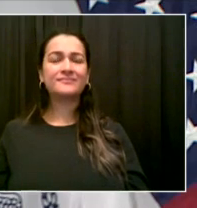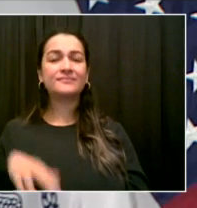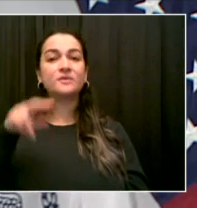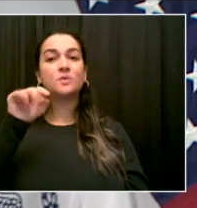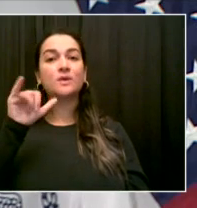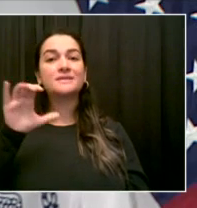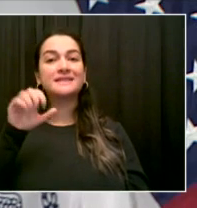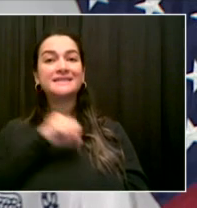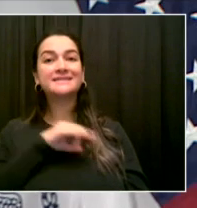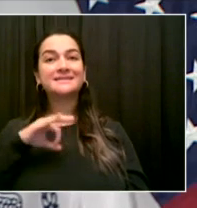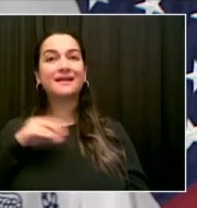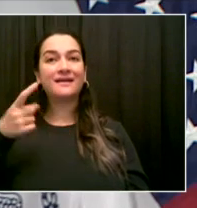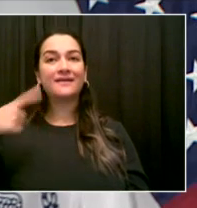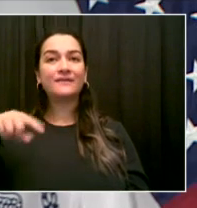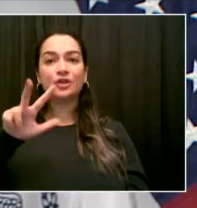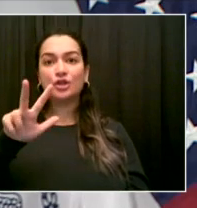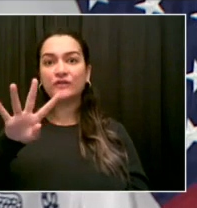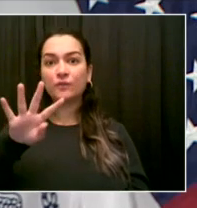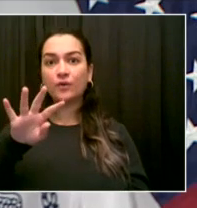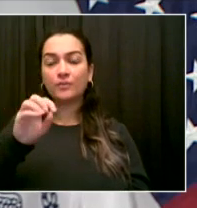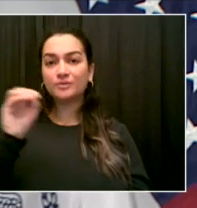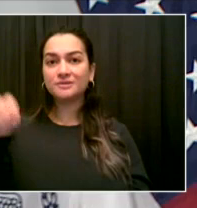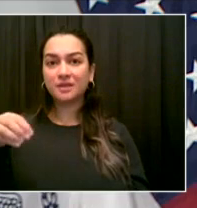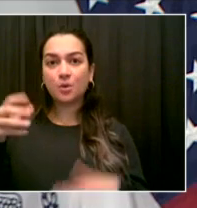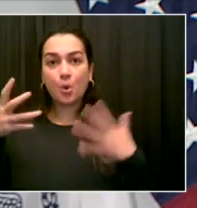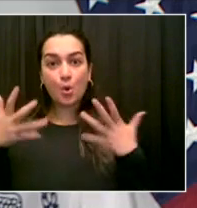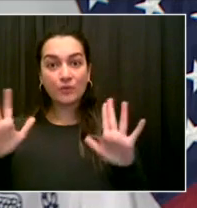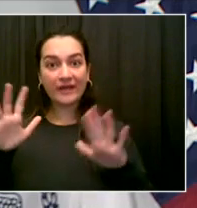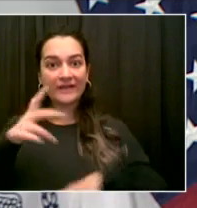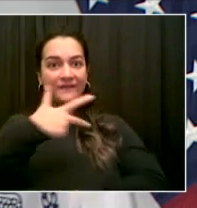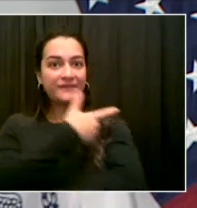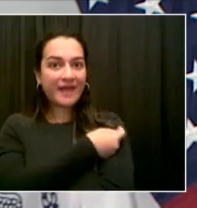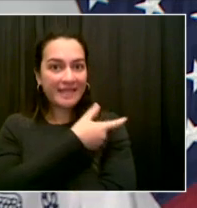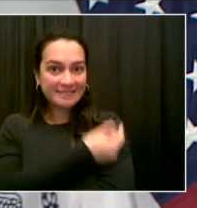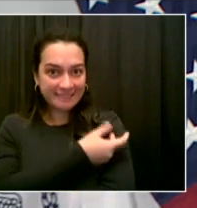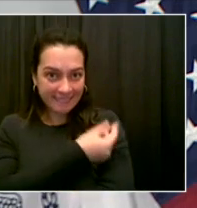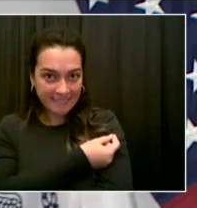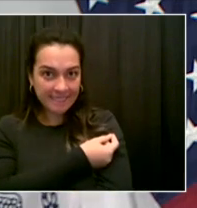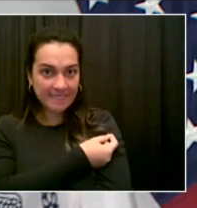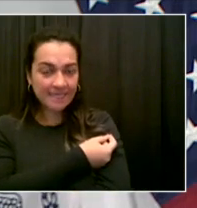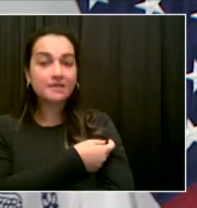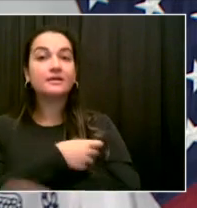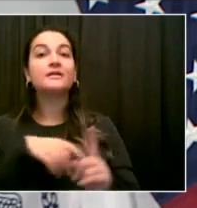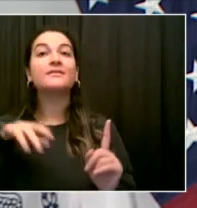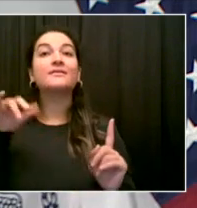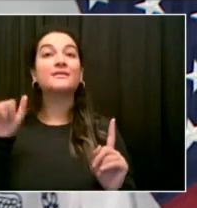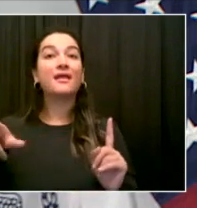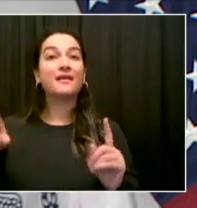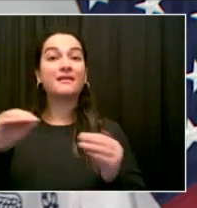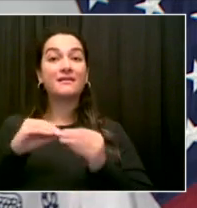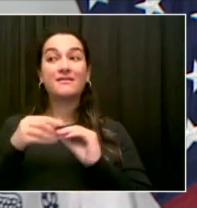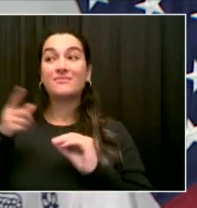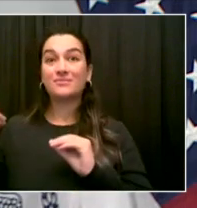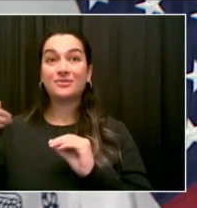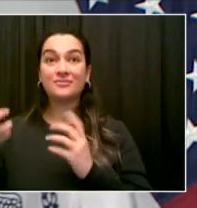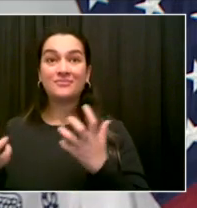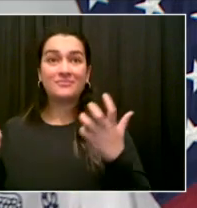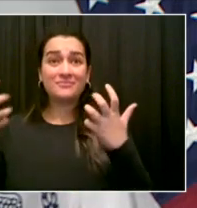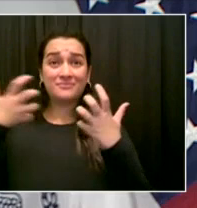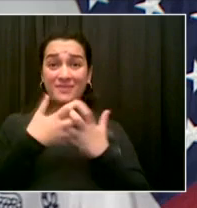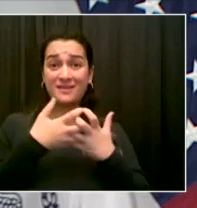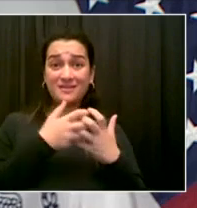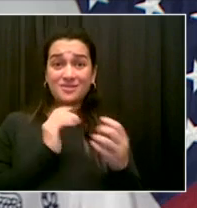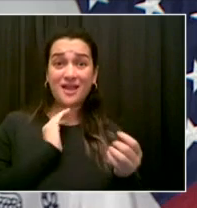with reporting the chief has done that shows that the fire department's at 50% for firefighters, below that for